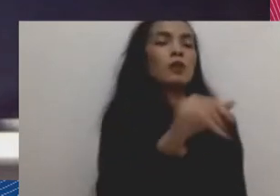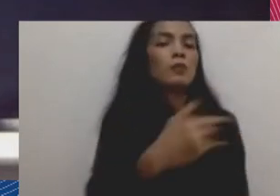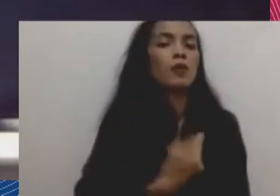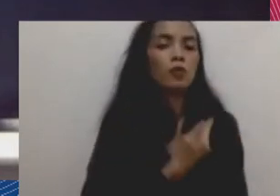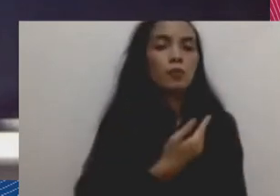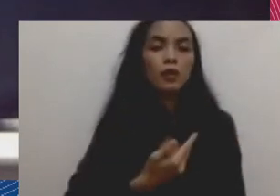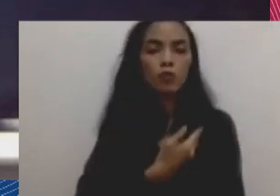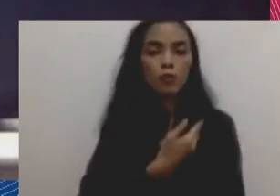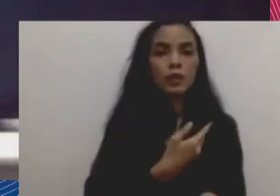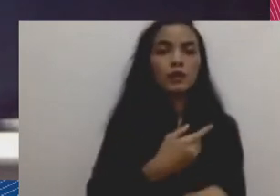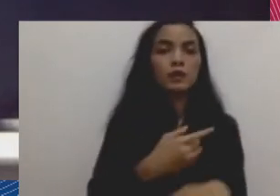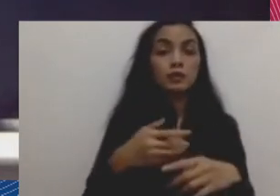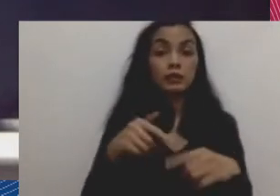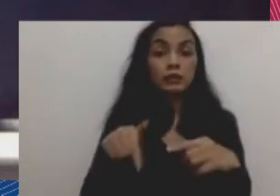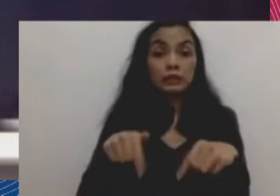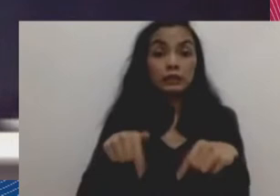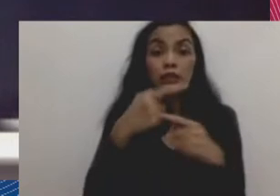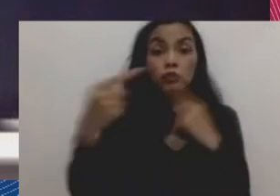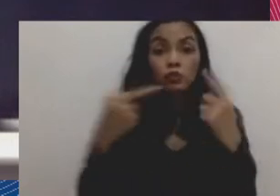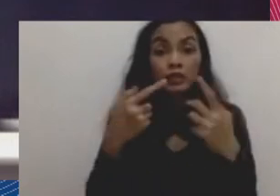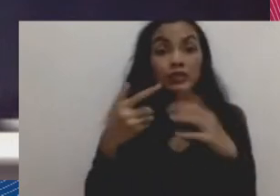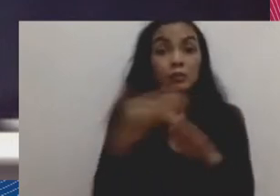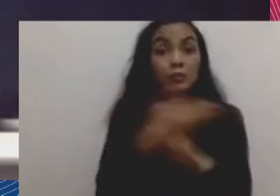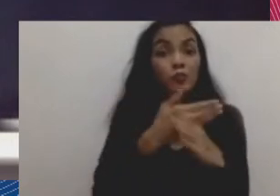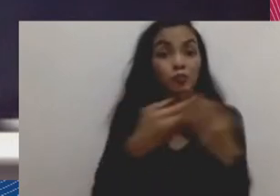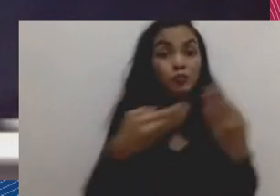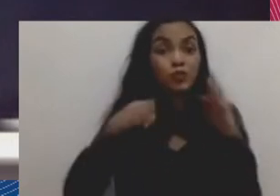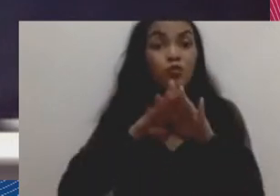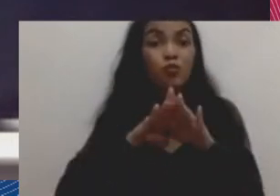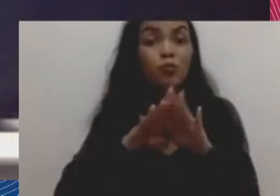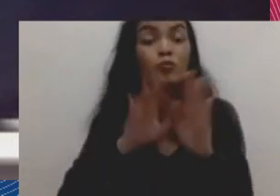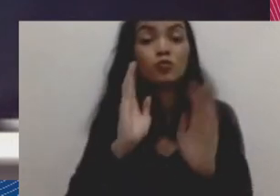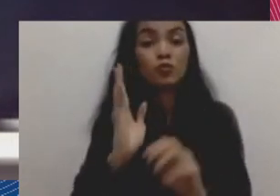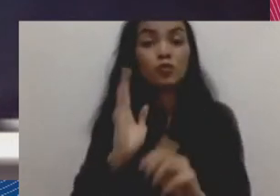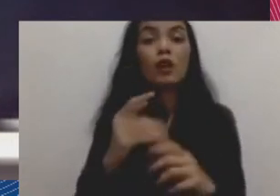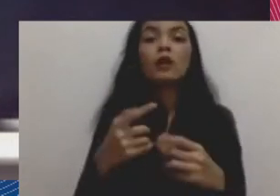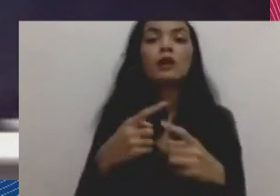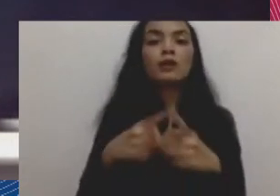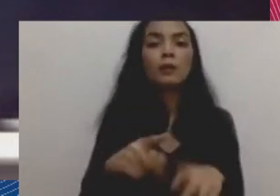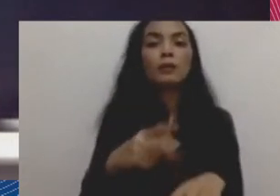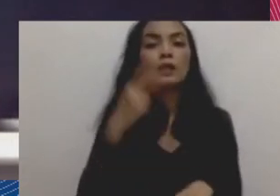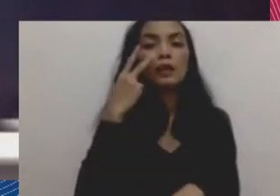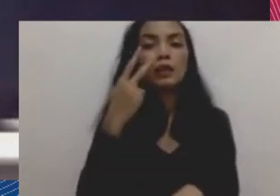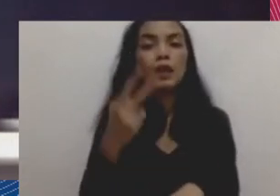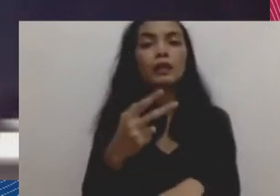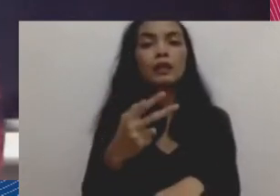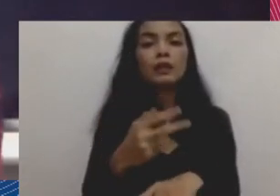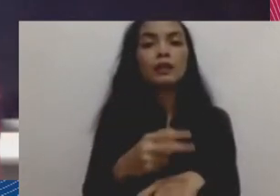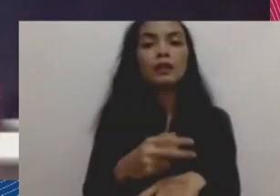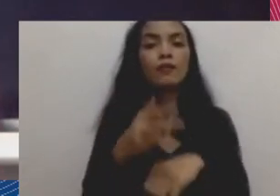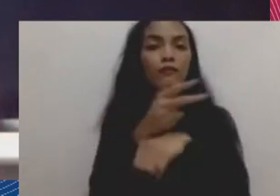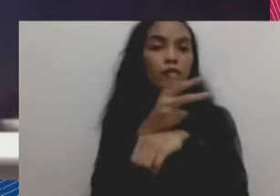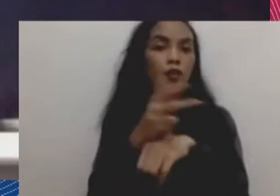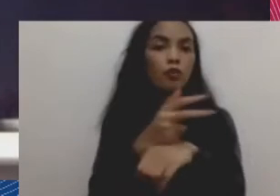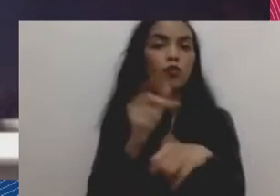important discussion, we will watch the US Aid Bersama video.